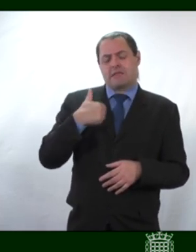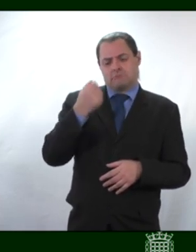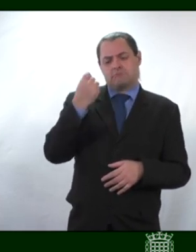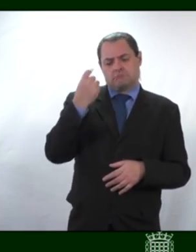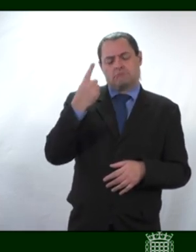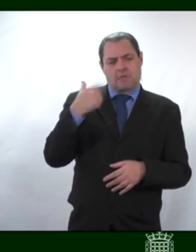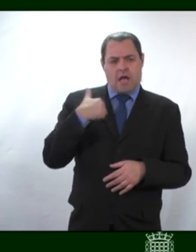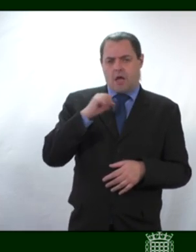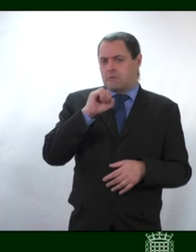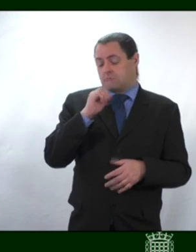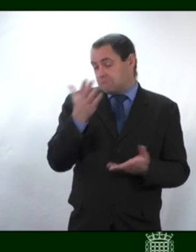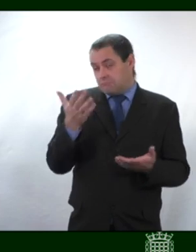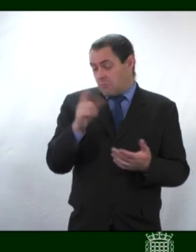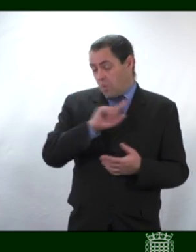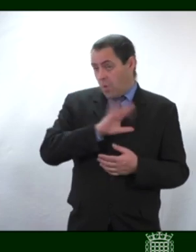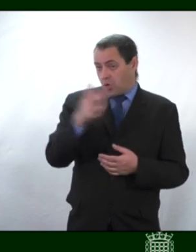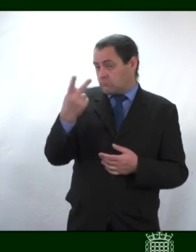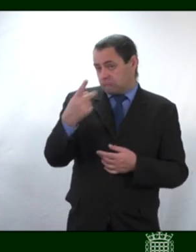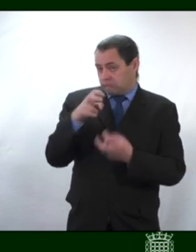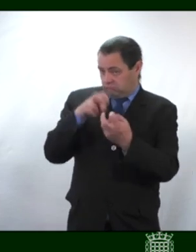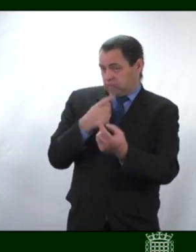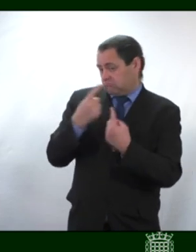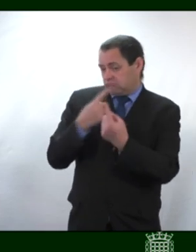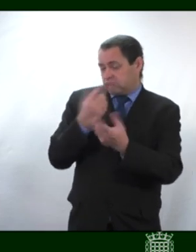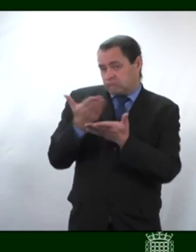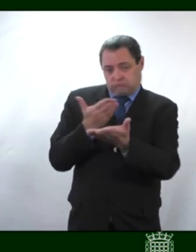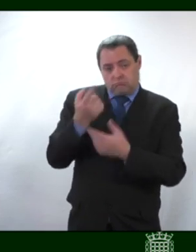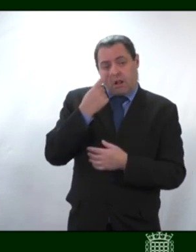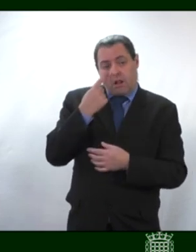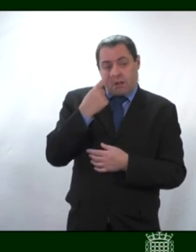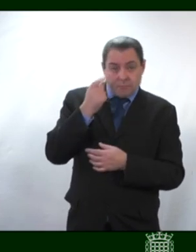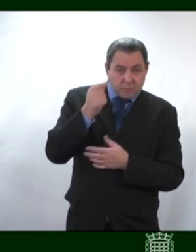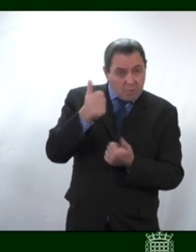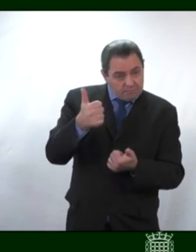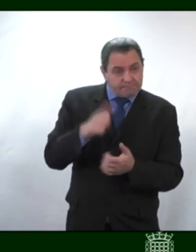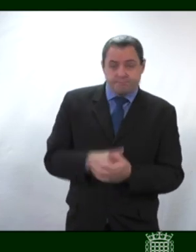I'm willing to. Well, why don't we have a conversation about it and see whether we can make any progress?